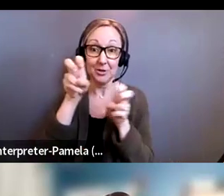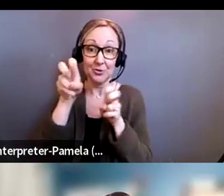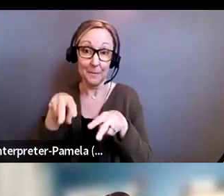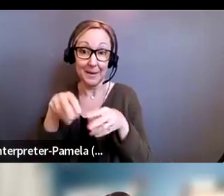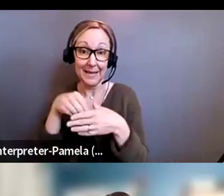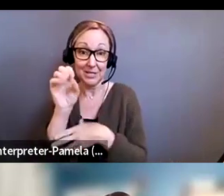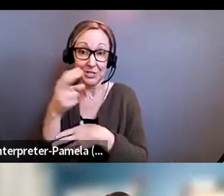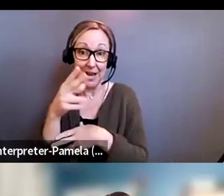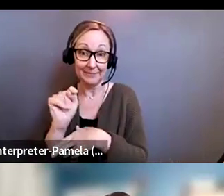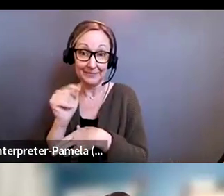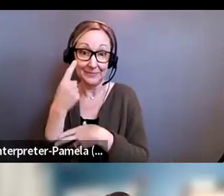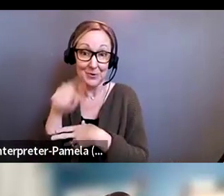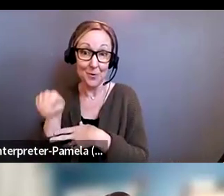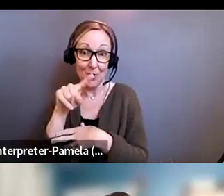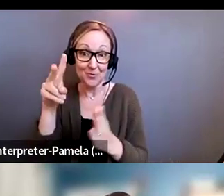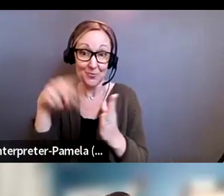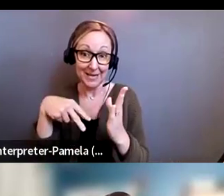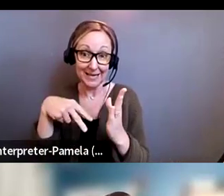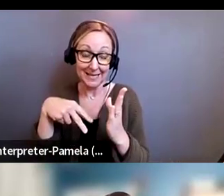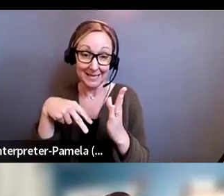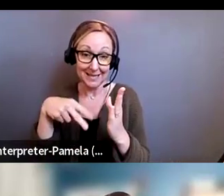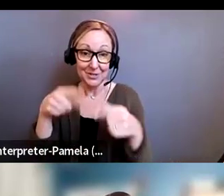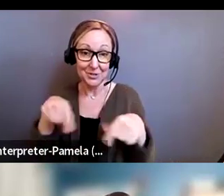chat for you all.